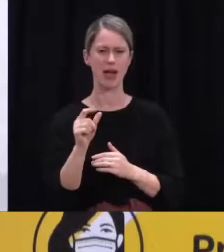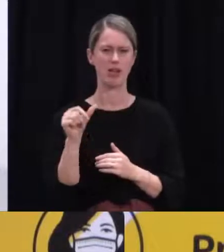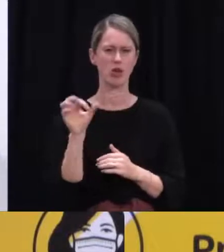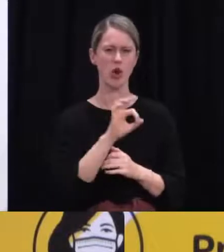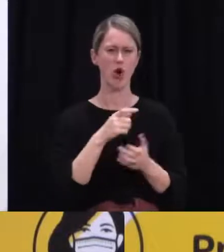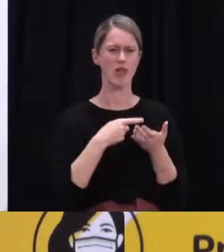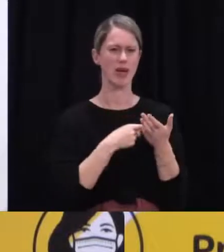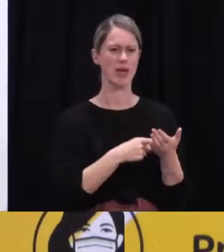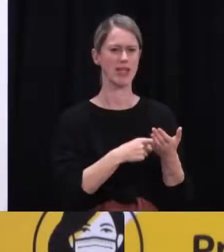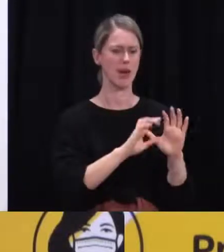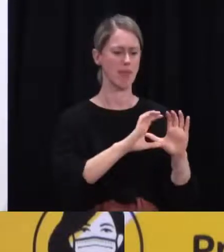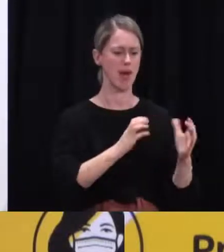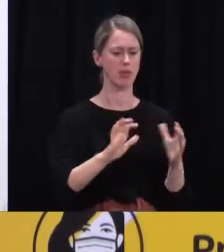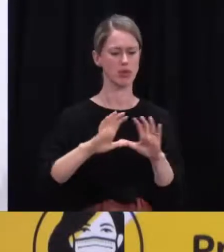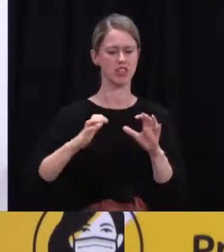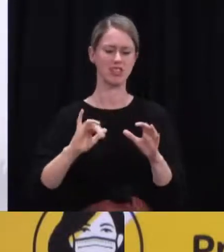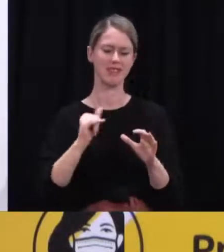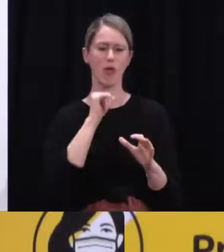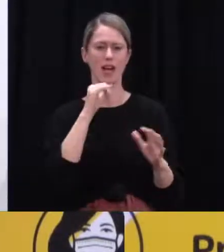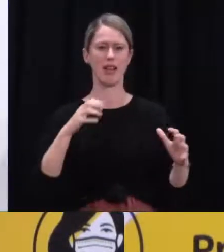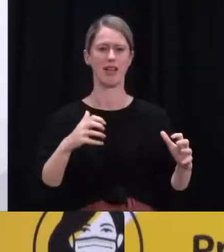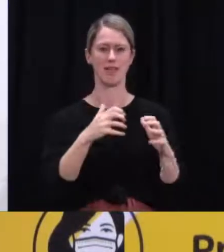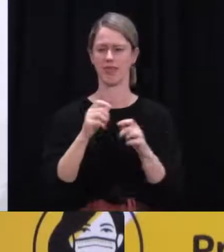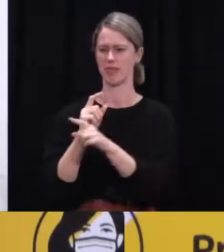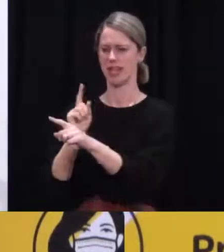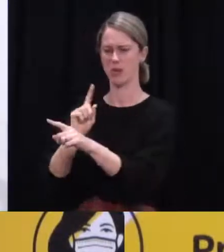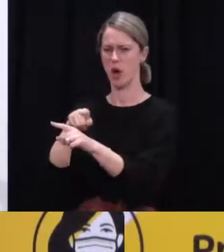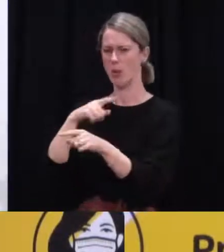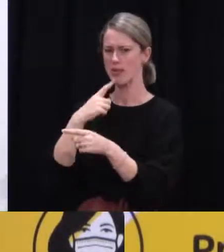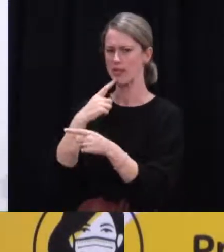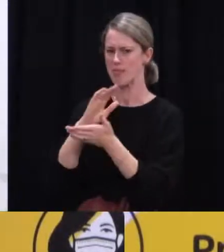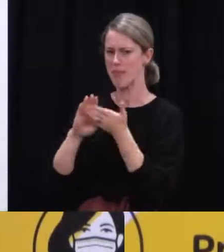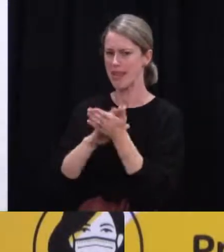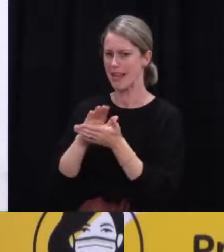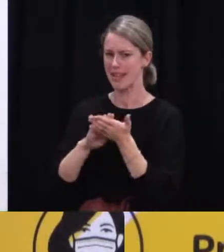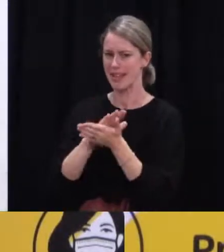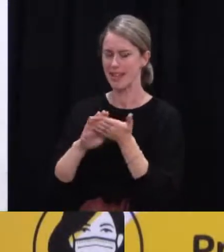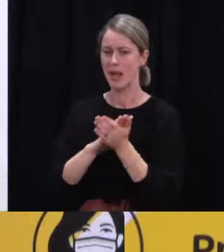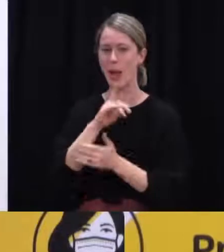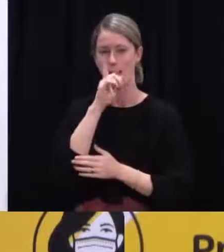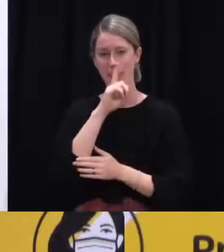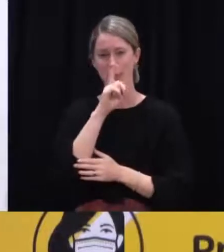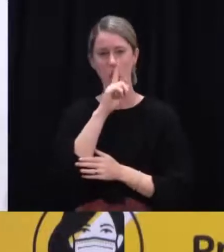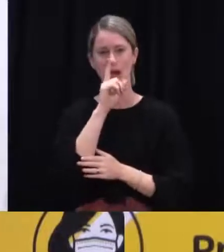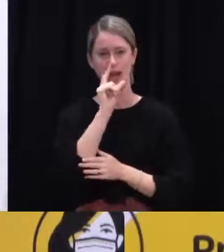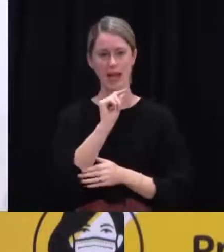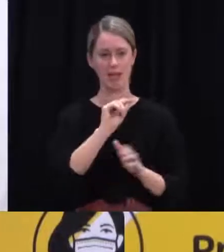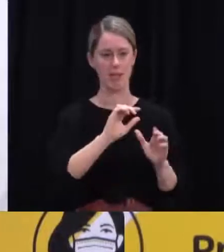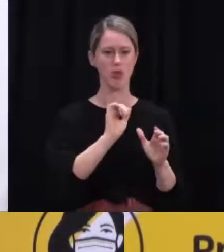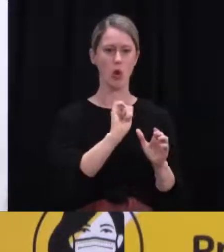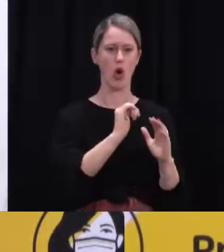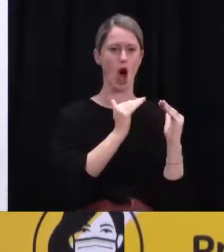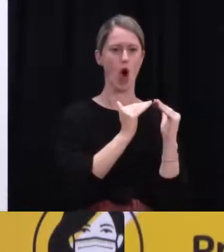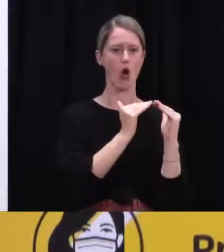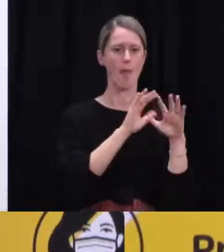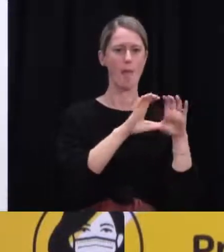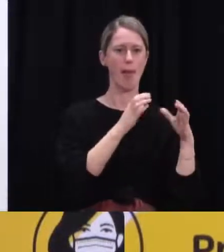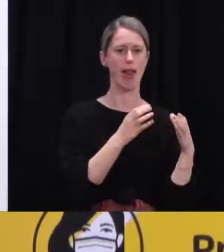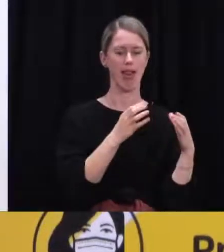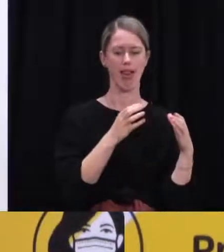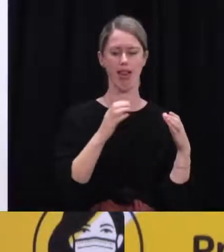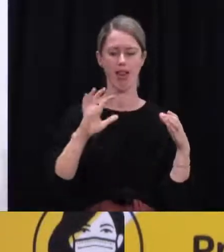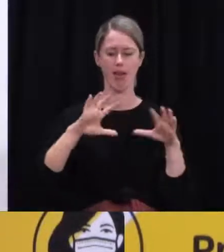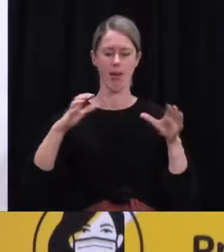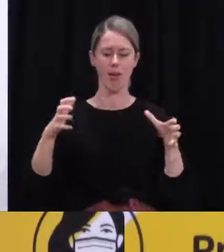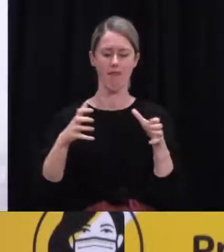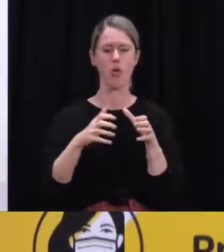recommending bubbles just to merge for the sake of it? Well, that was effectively what I was referring to. So people are able to amalgamate their bubbles where it's required